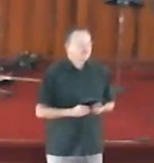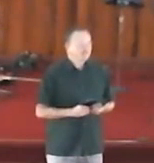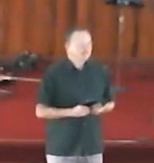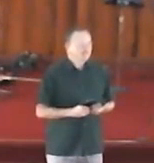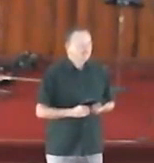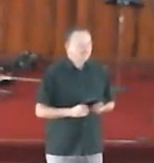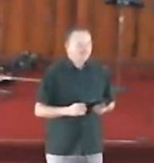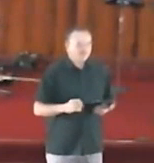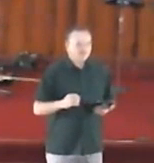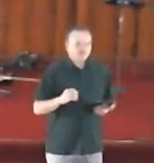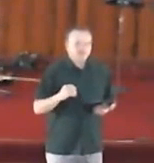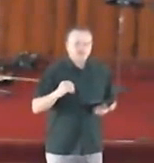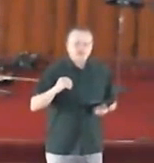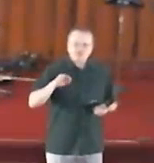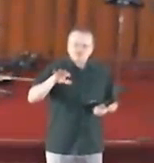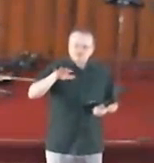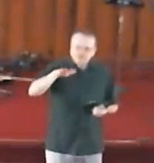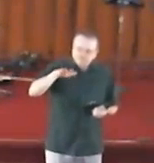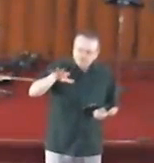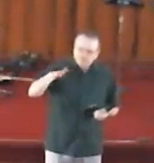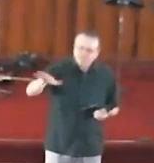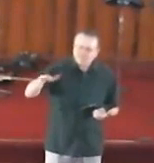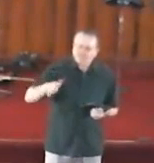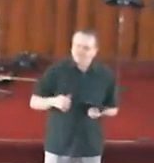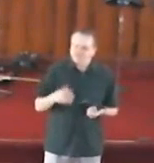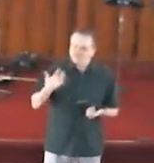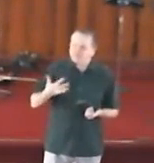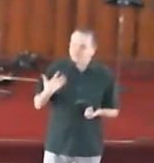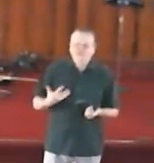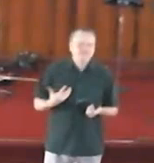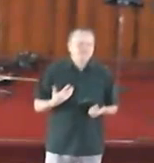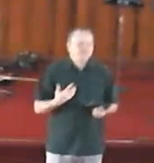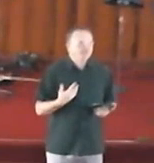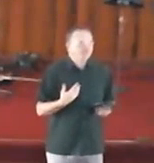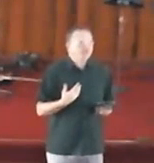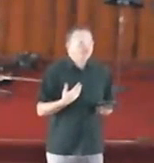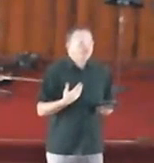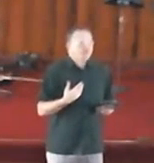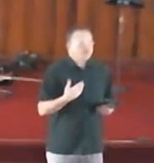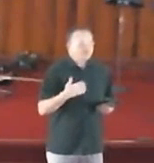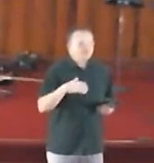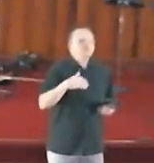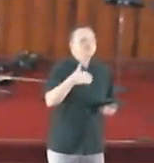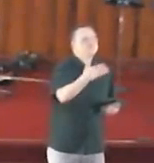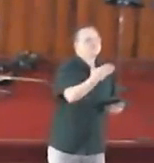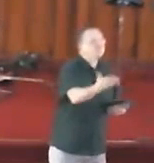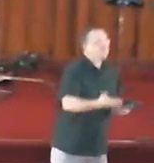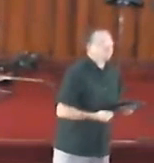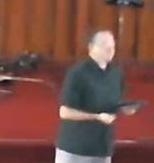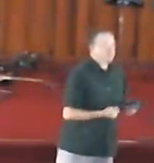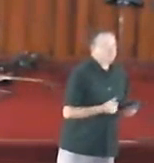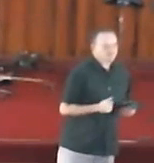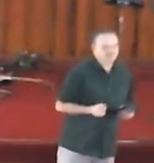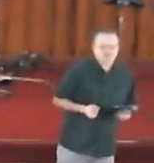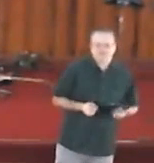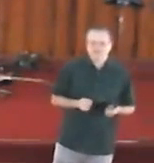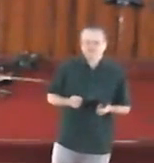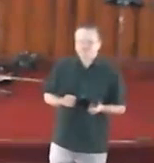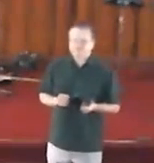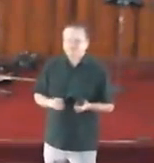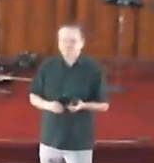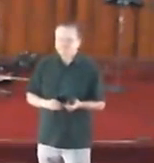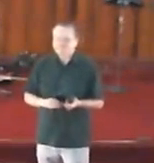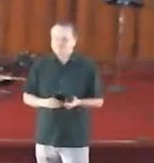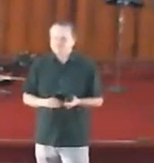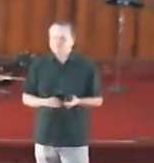certain person. Una analogía hoy día sería como, ¿dónde fue que estudiaste?